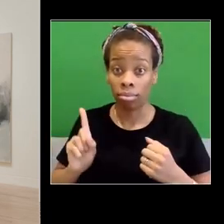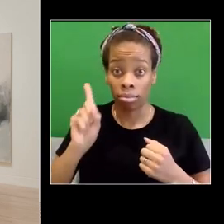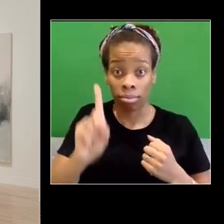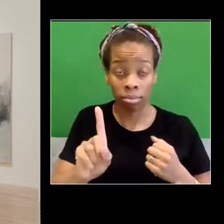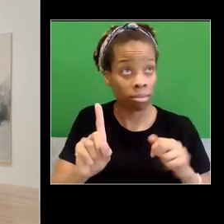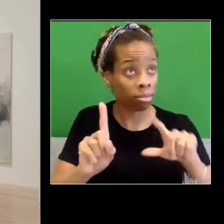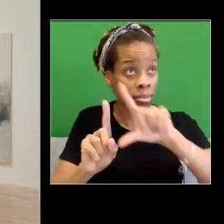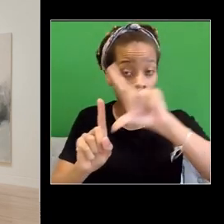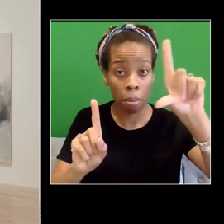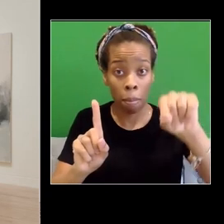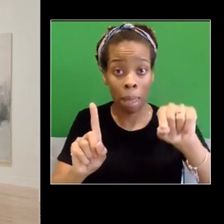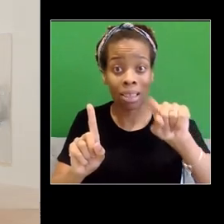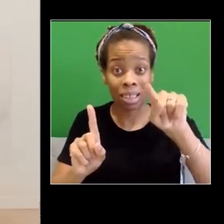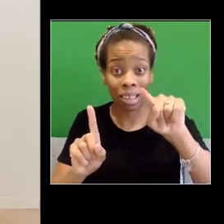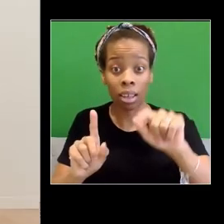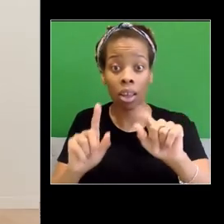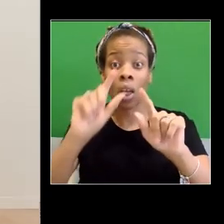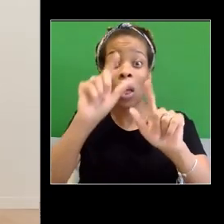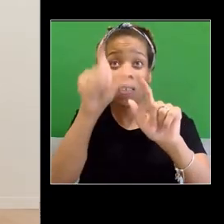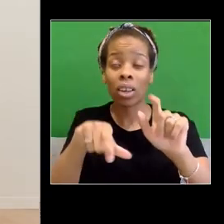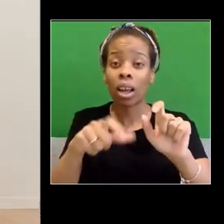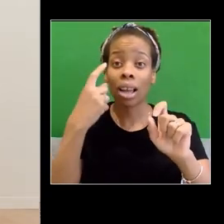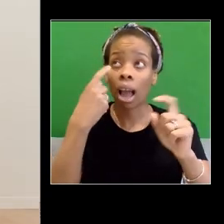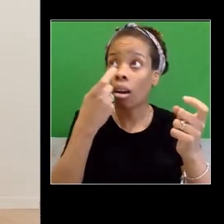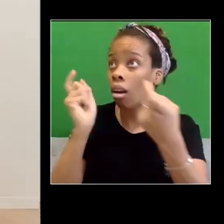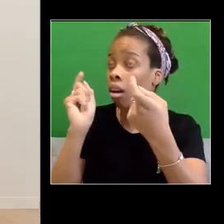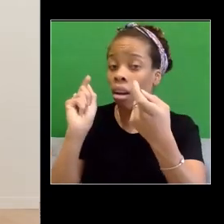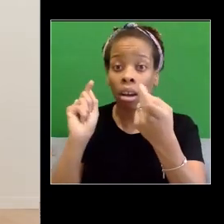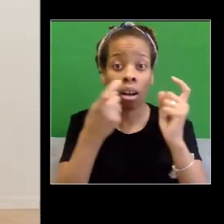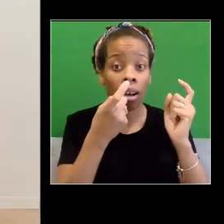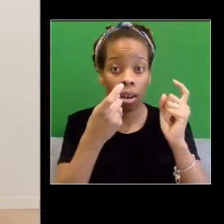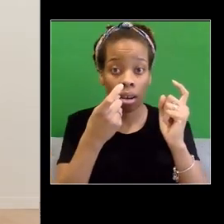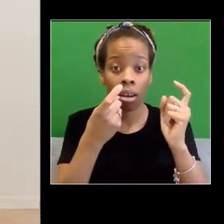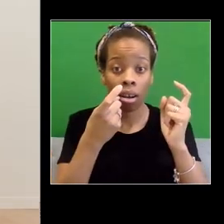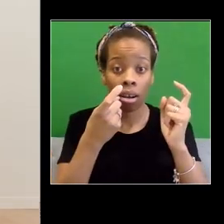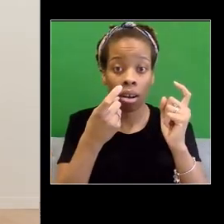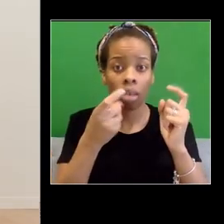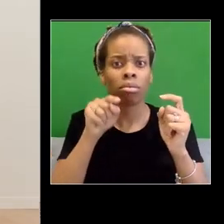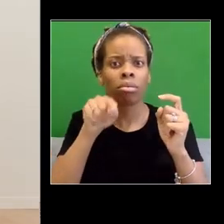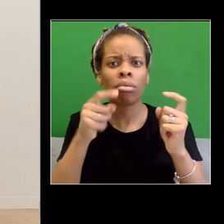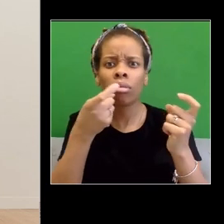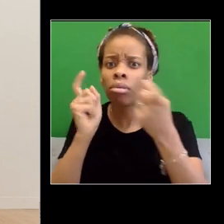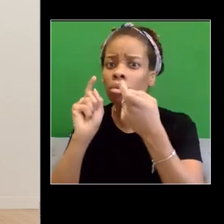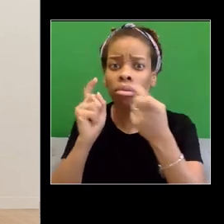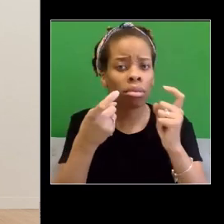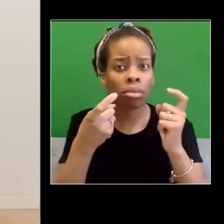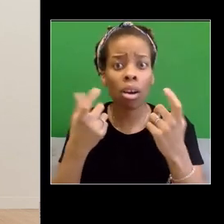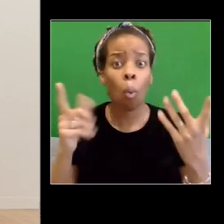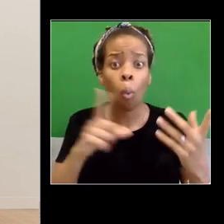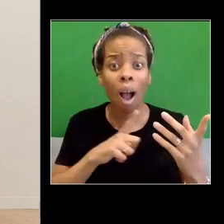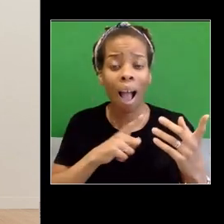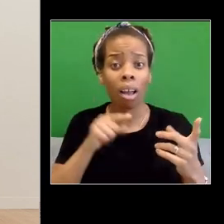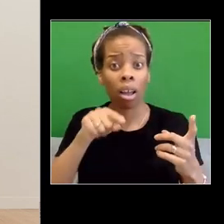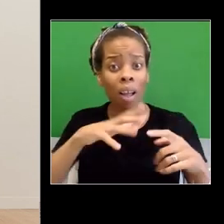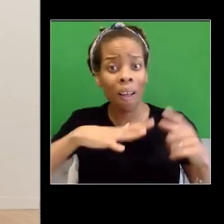The figure's gaze can then be averted or diverted. The subject exists in an environment with which he or she can